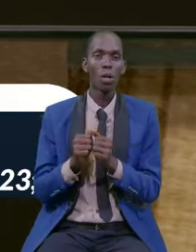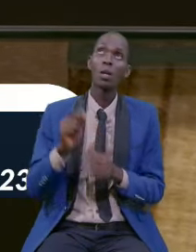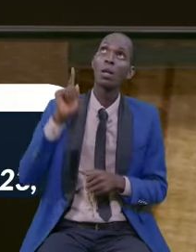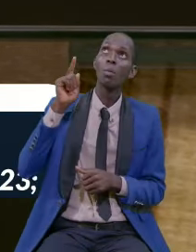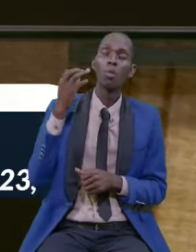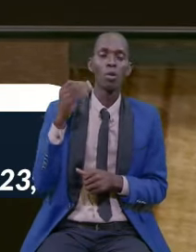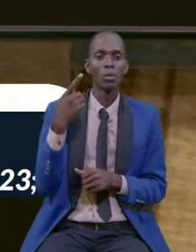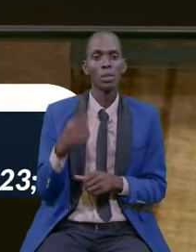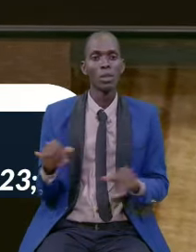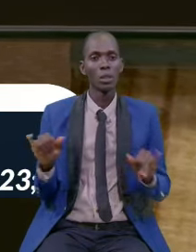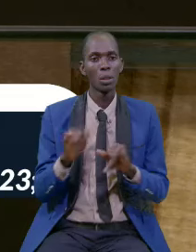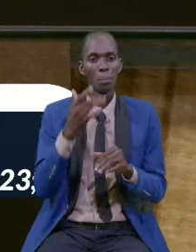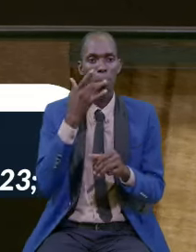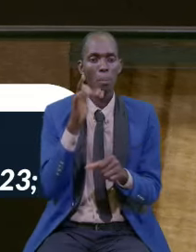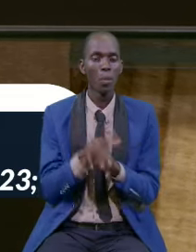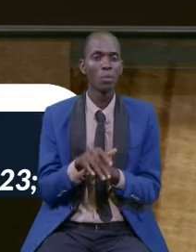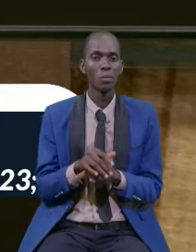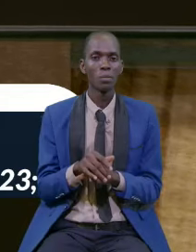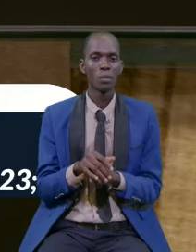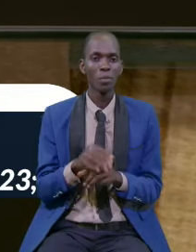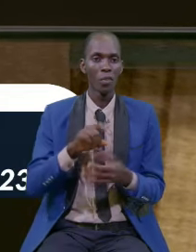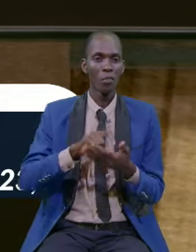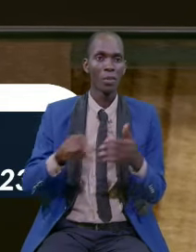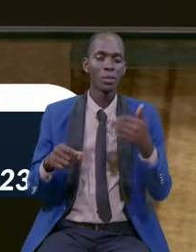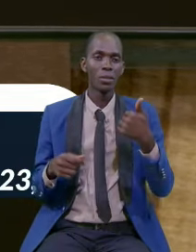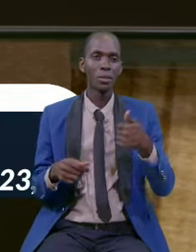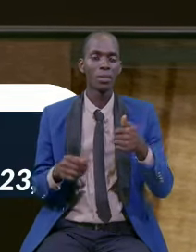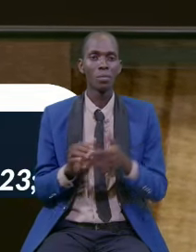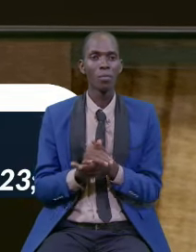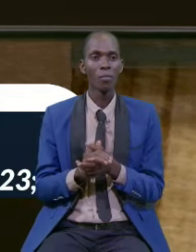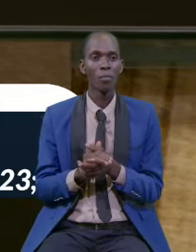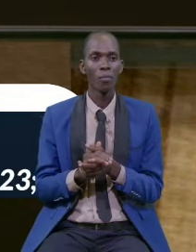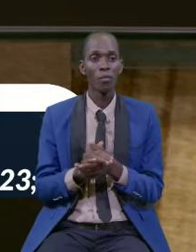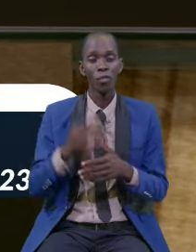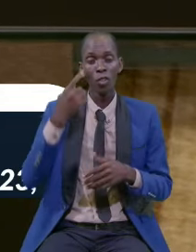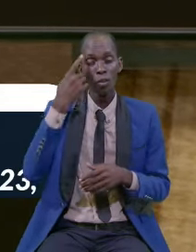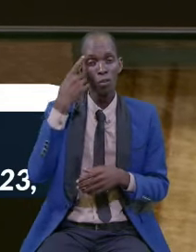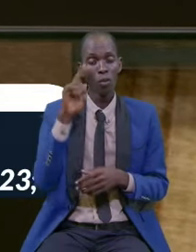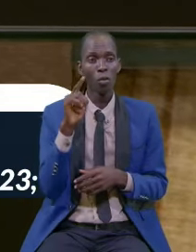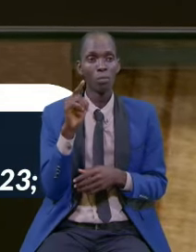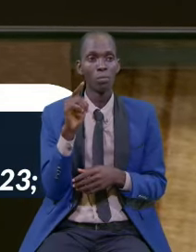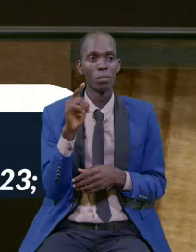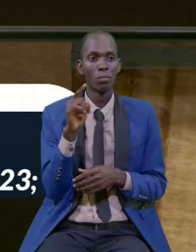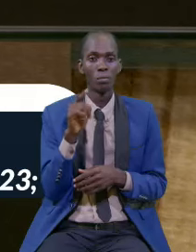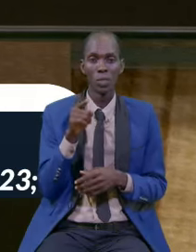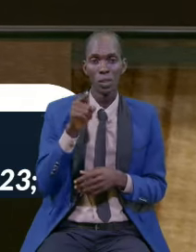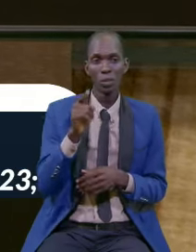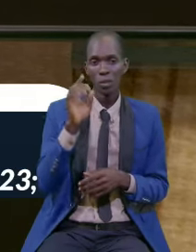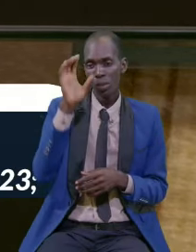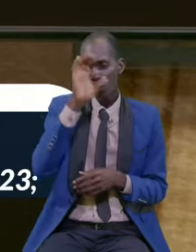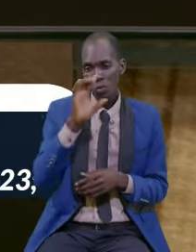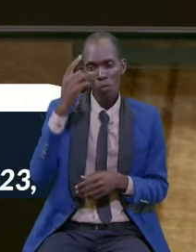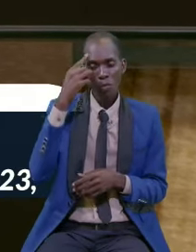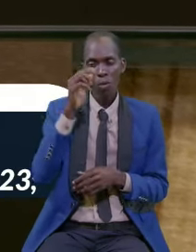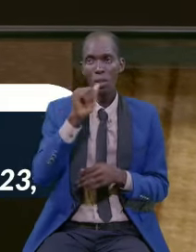promise. Verse 10. In verse 10, for he looked for a city